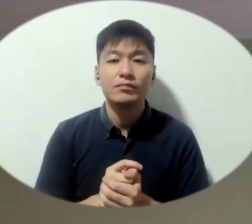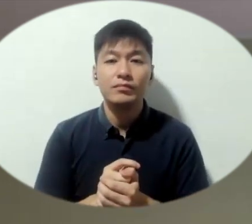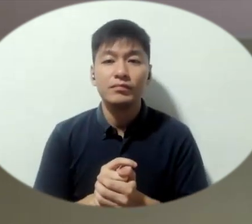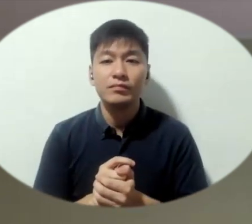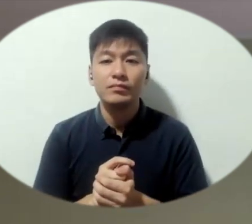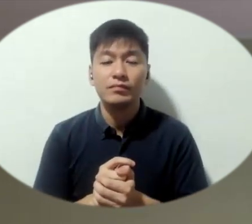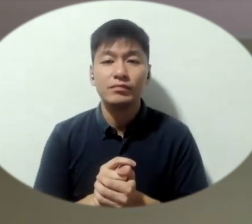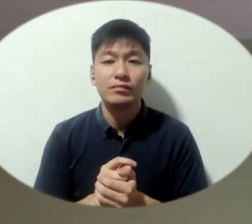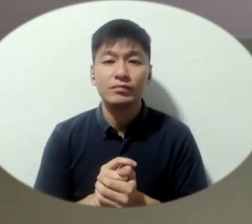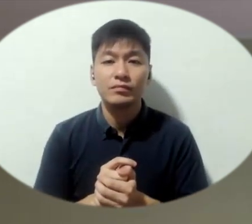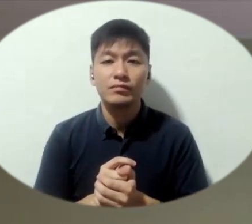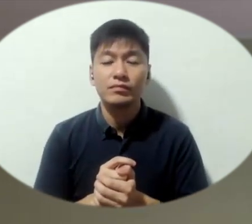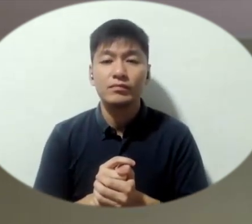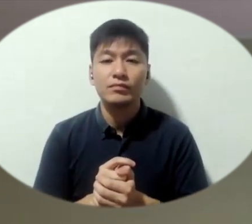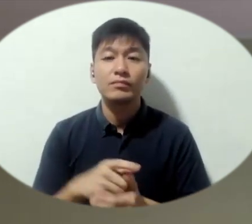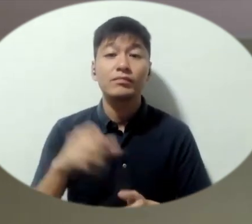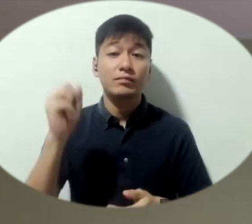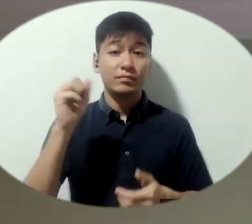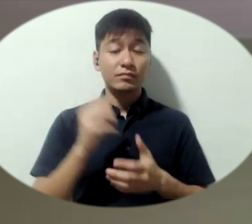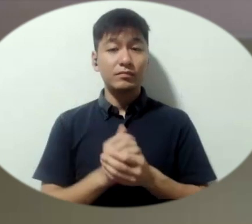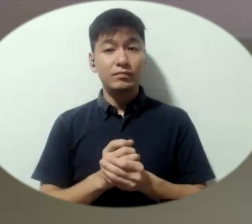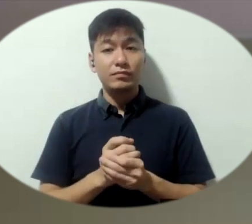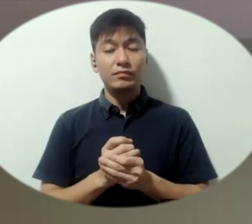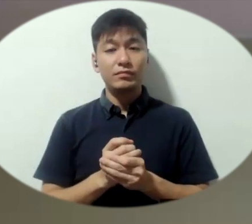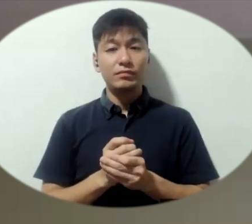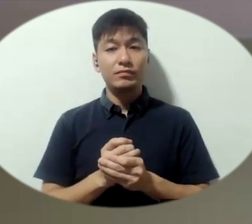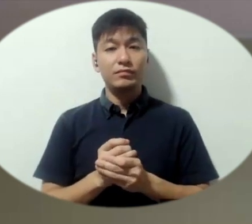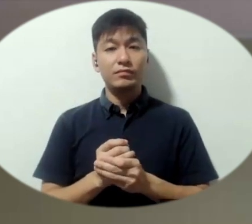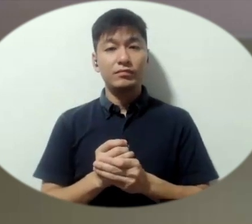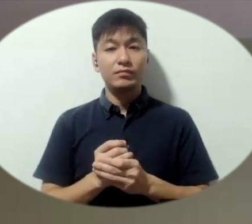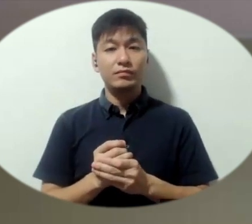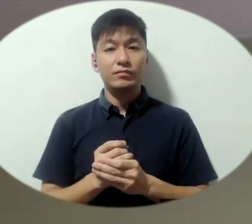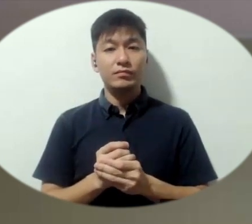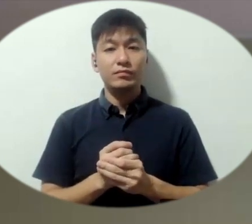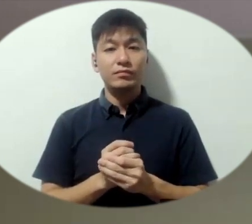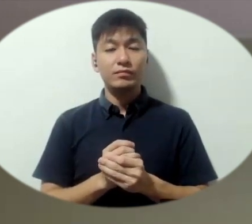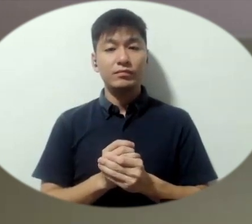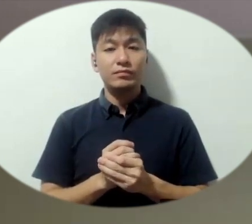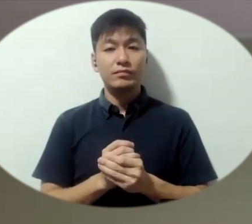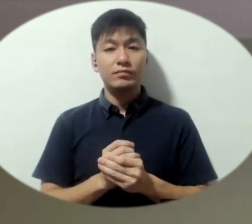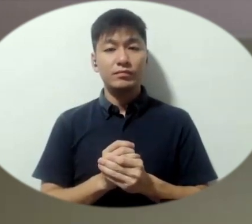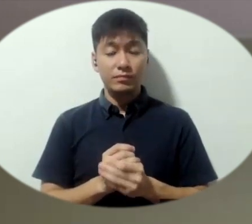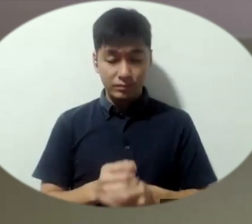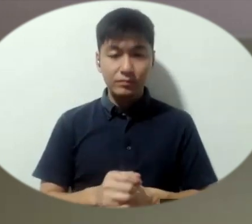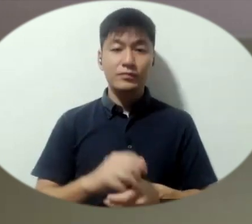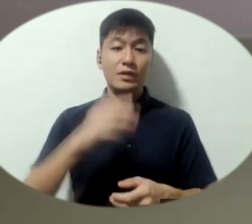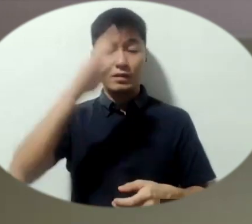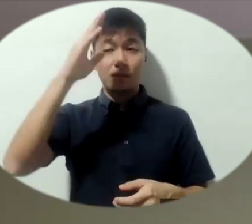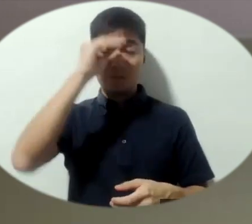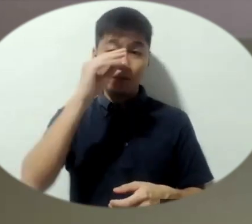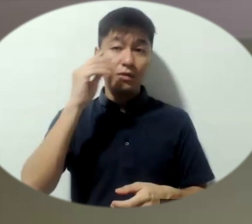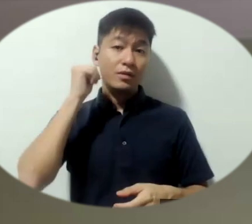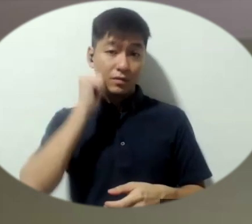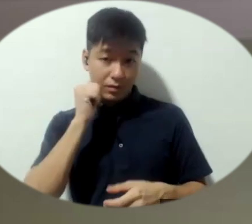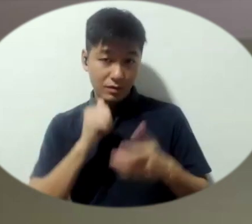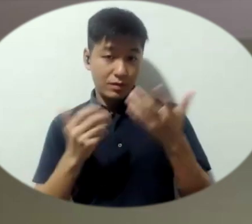degrees behind our name, but yet this strong lived experience, also then dealing with the cultural stigma. So I wondered if, Elizabeth, if you were able